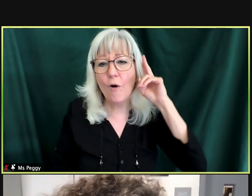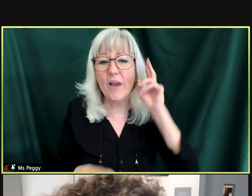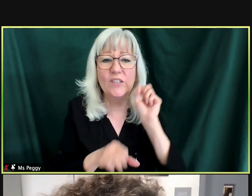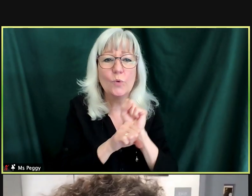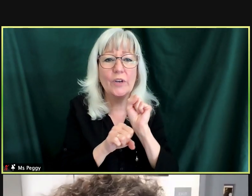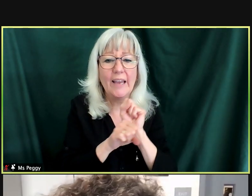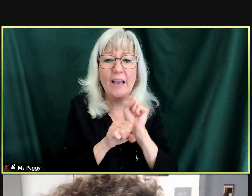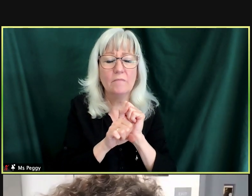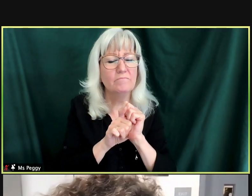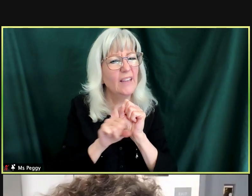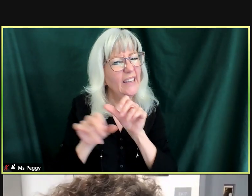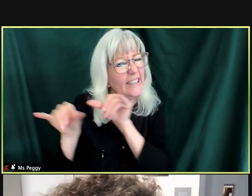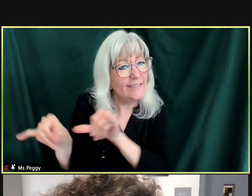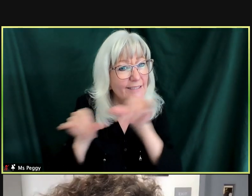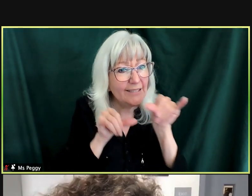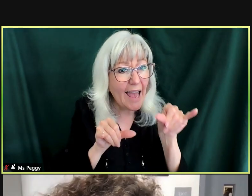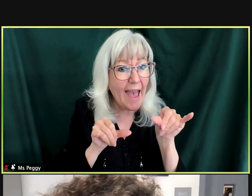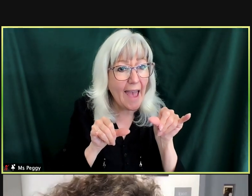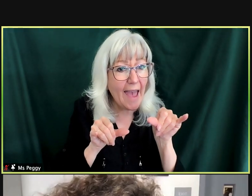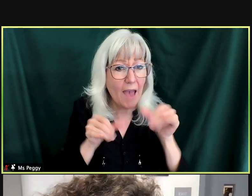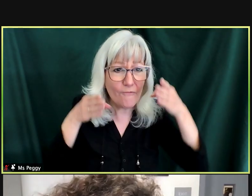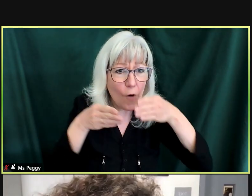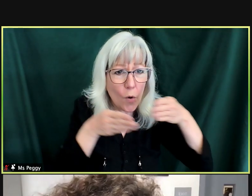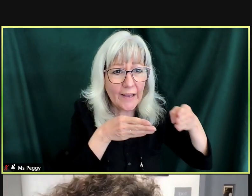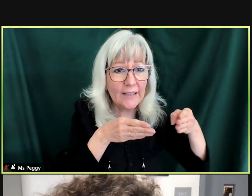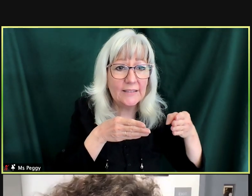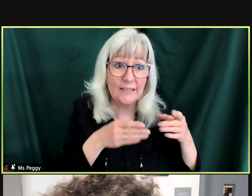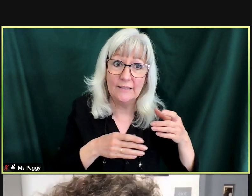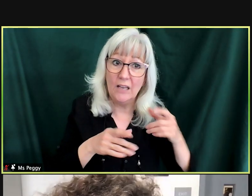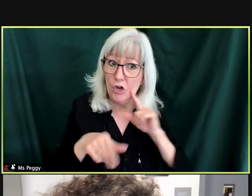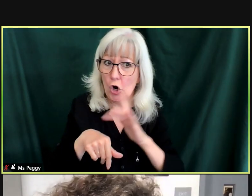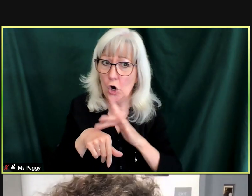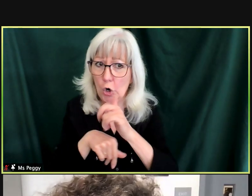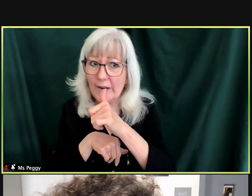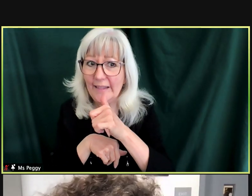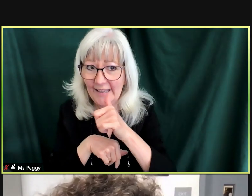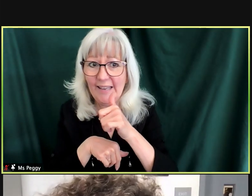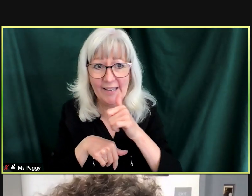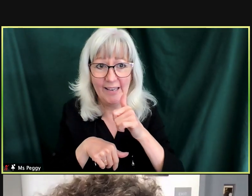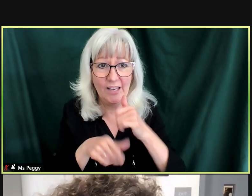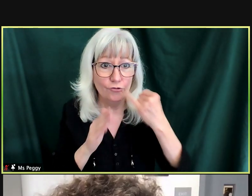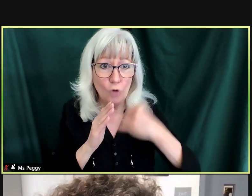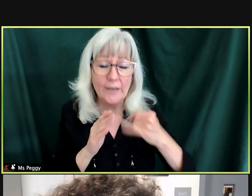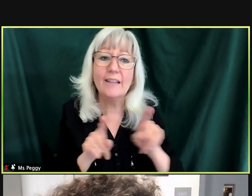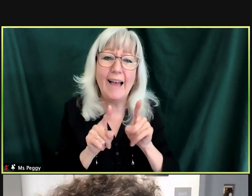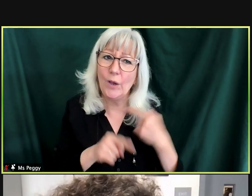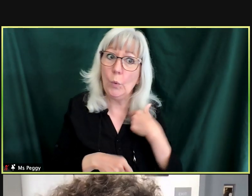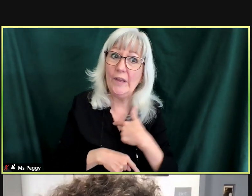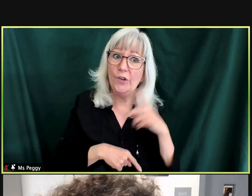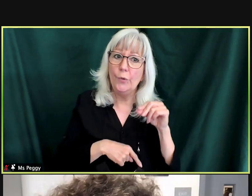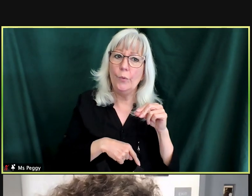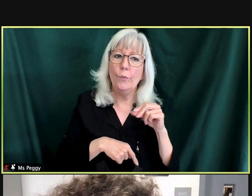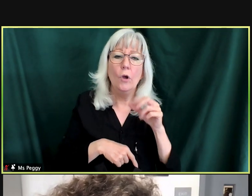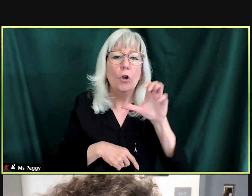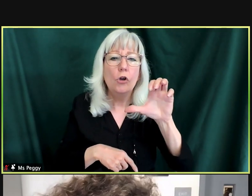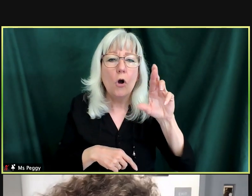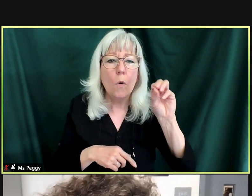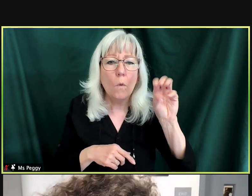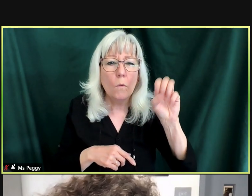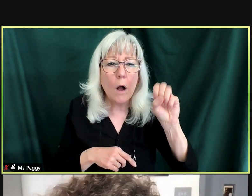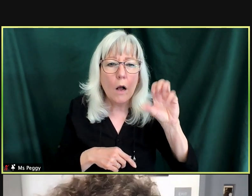same things in his early drawings that we work on, like wrapping things with cross contour and building